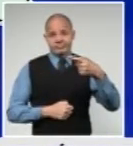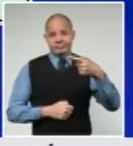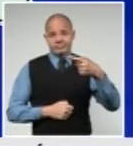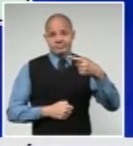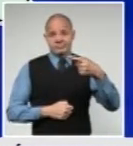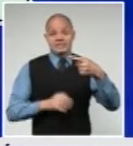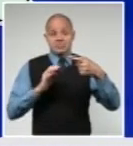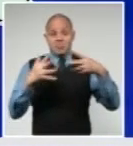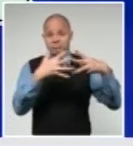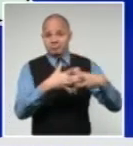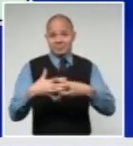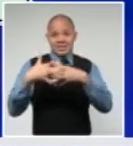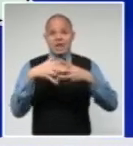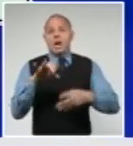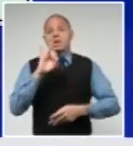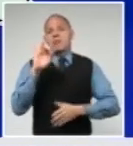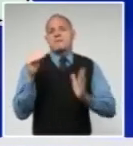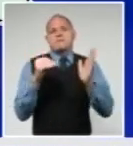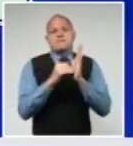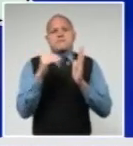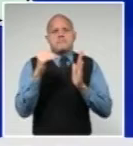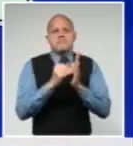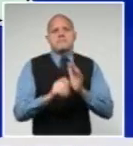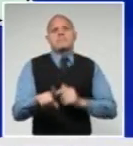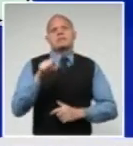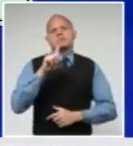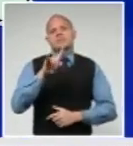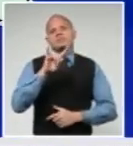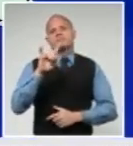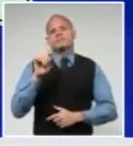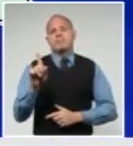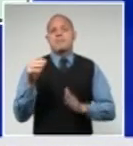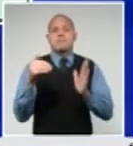205,998 fatalities, followed by India with